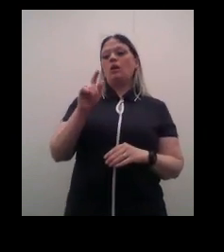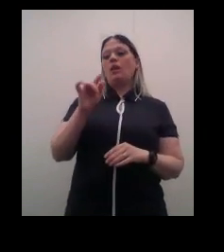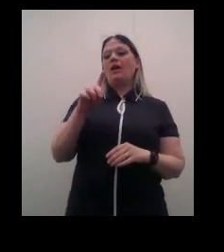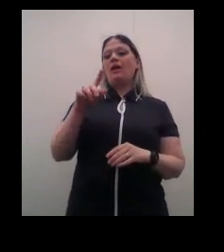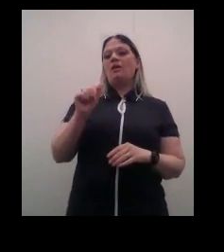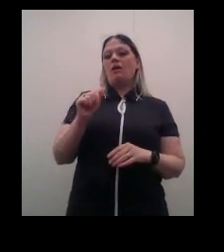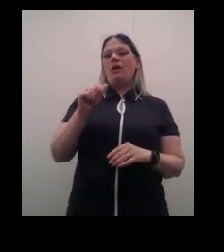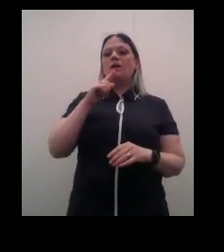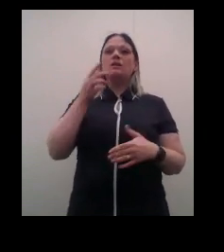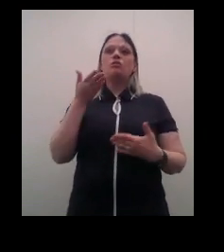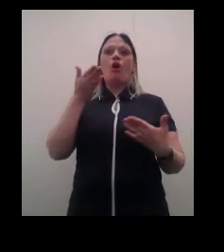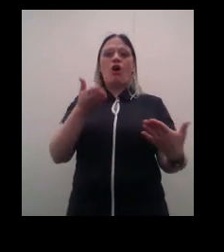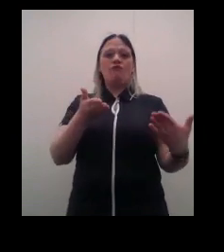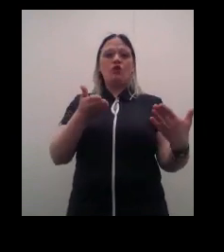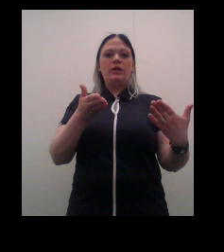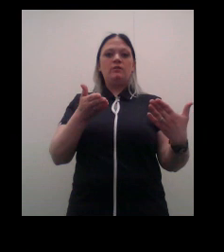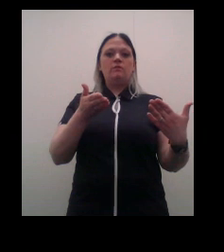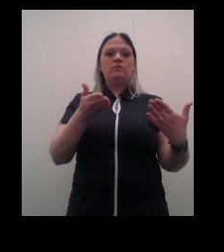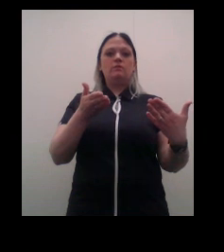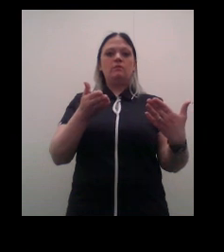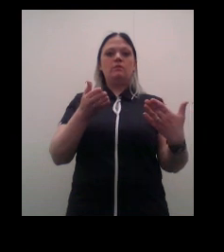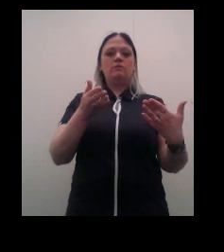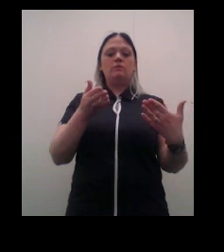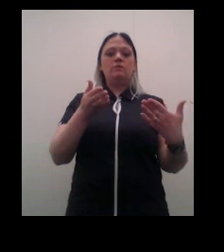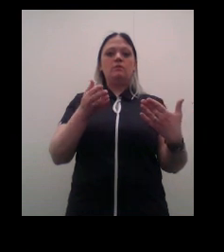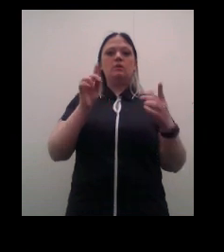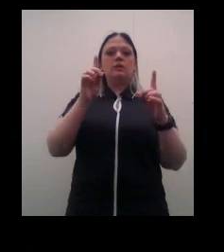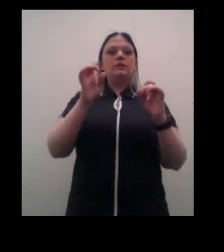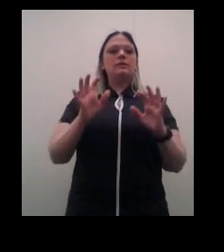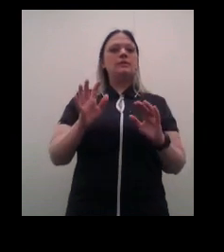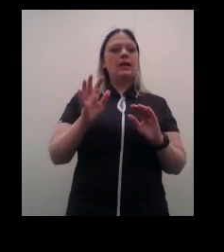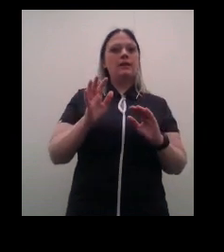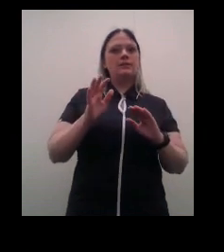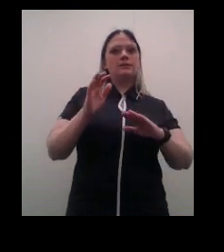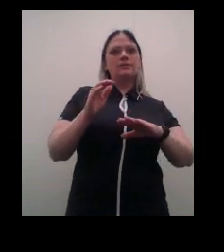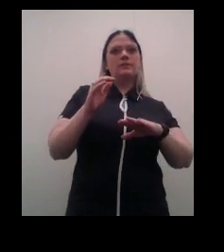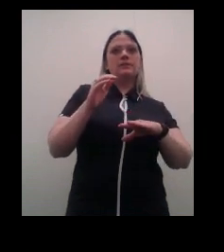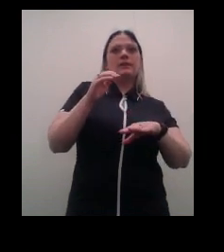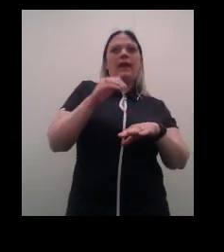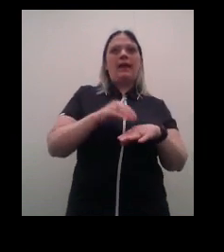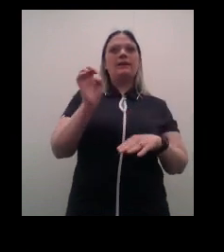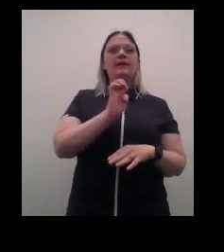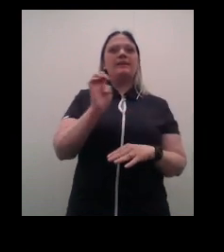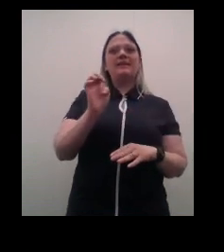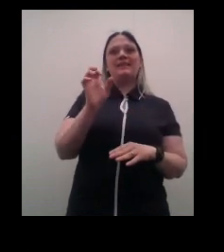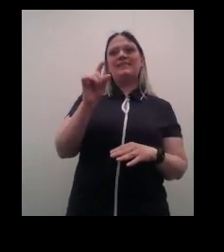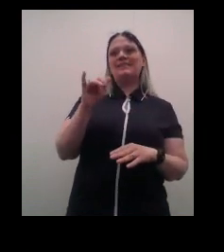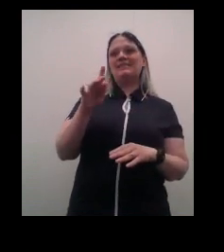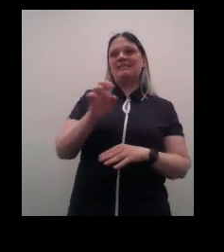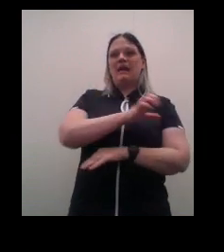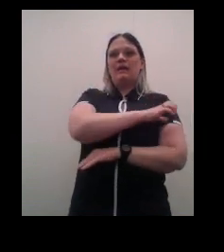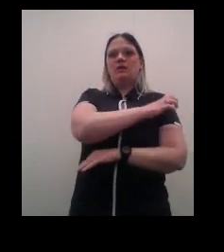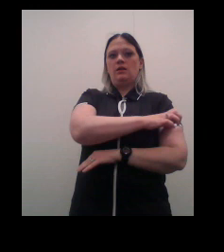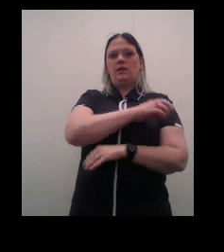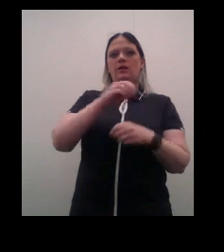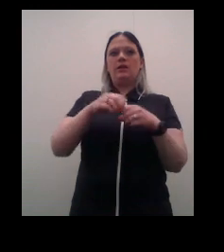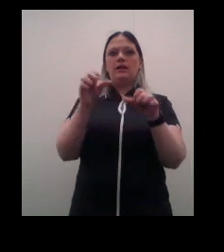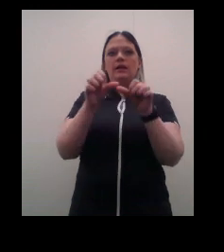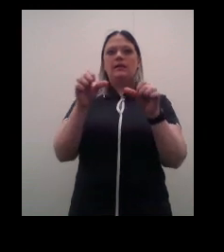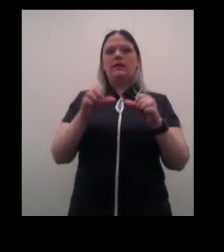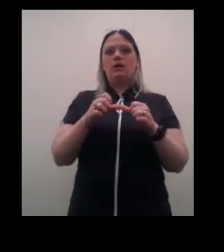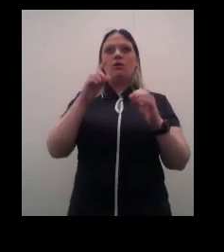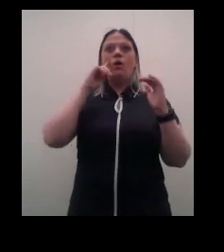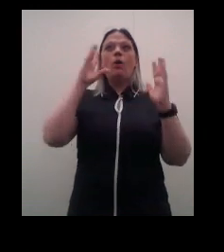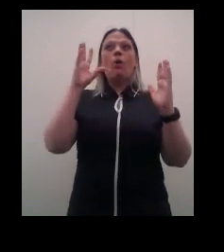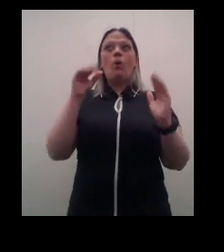is offering a testing at an East Side clinic. Located in an area that is